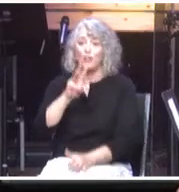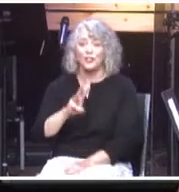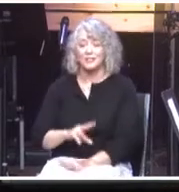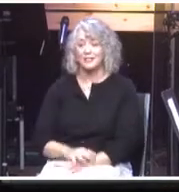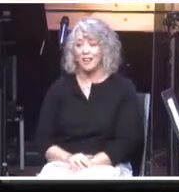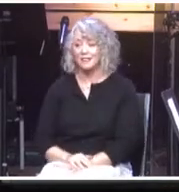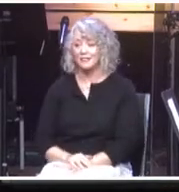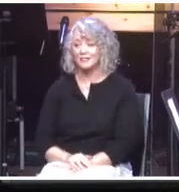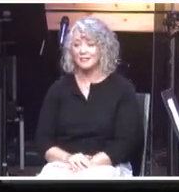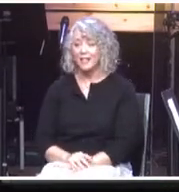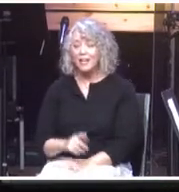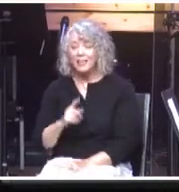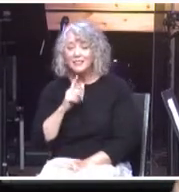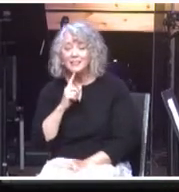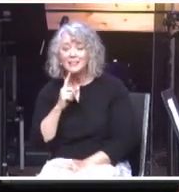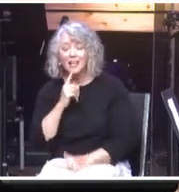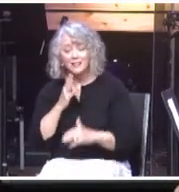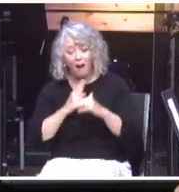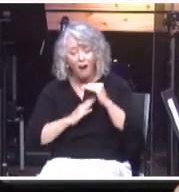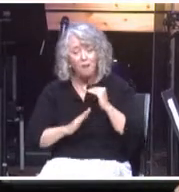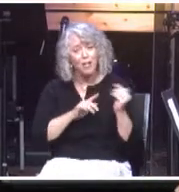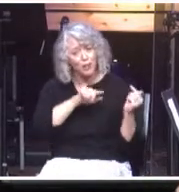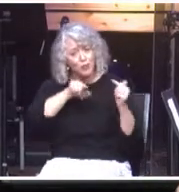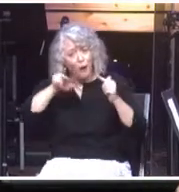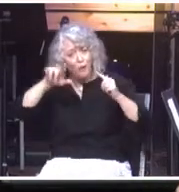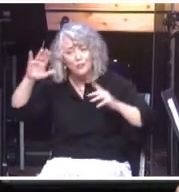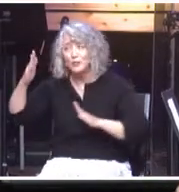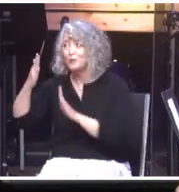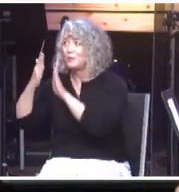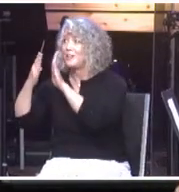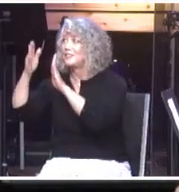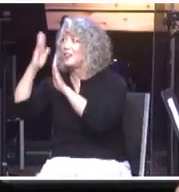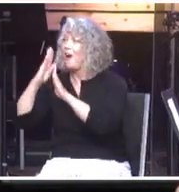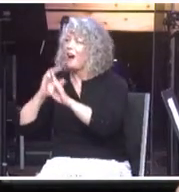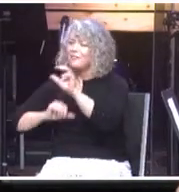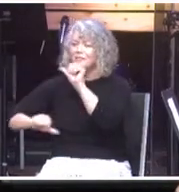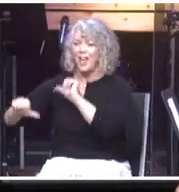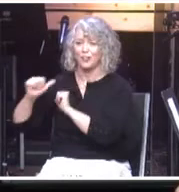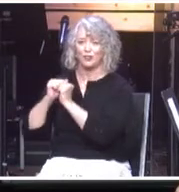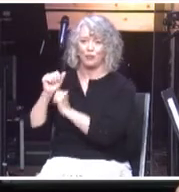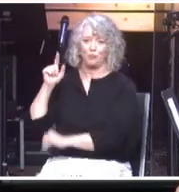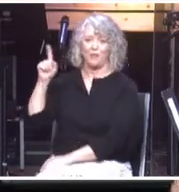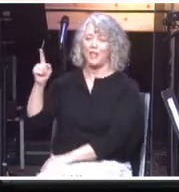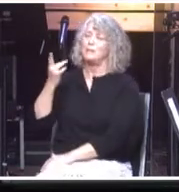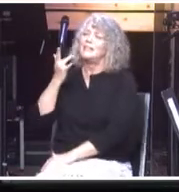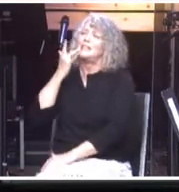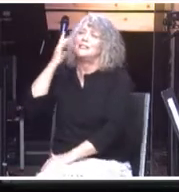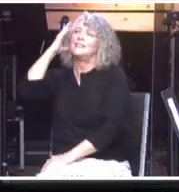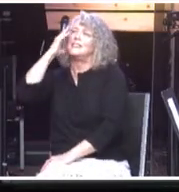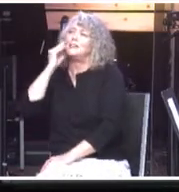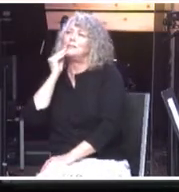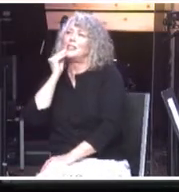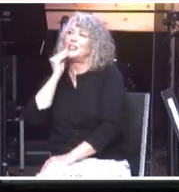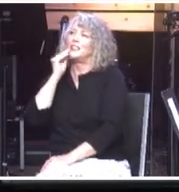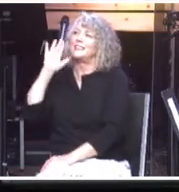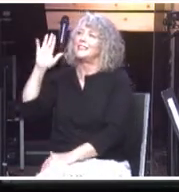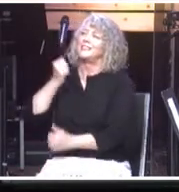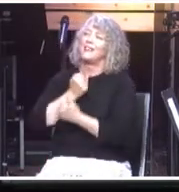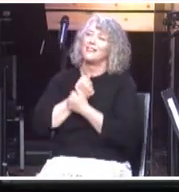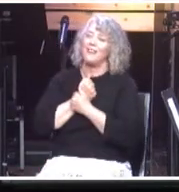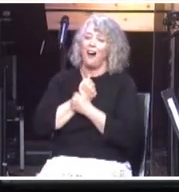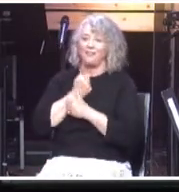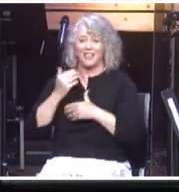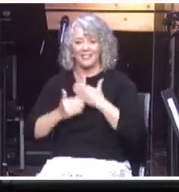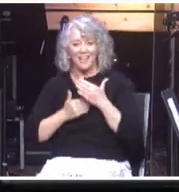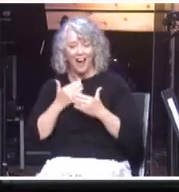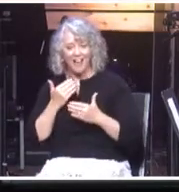It's an invitation to humbly come to God in fellowship, to taste, to find His loving kindness